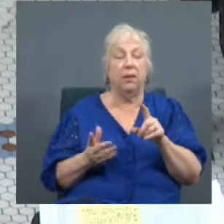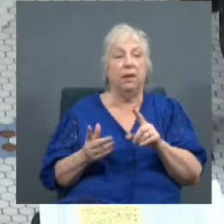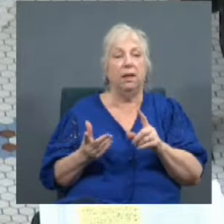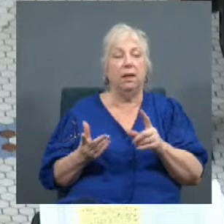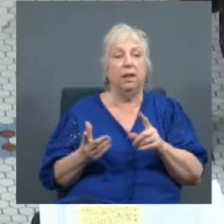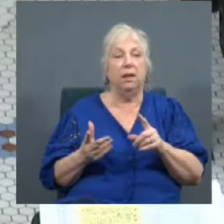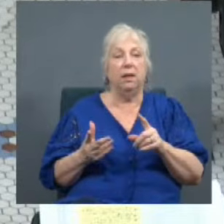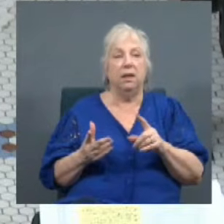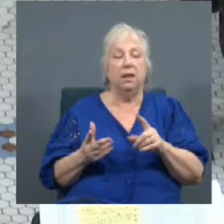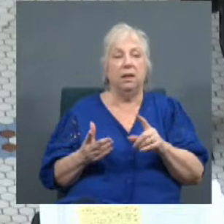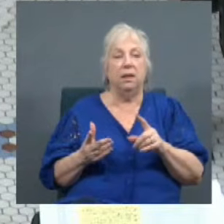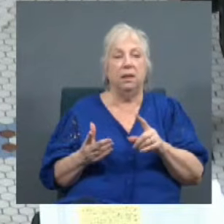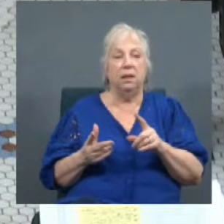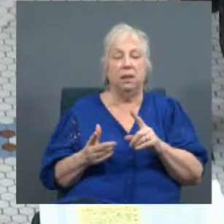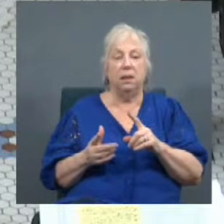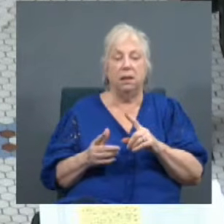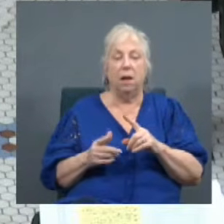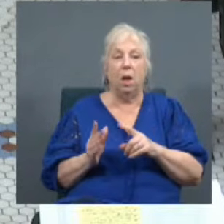so